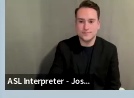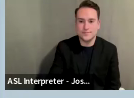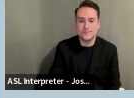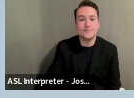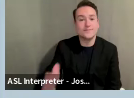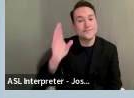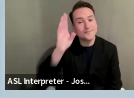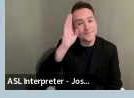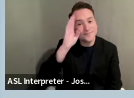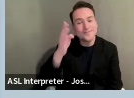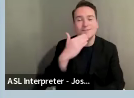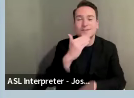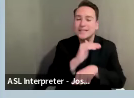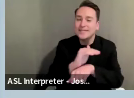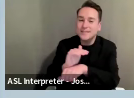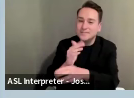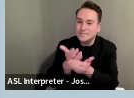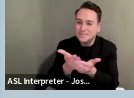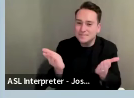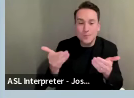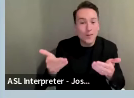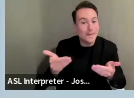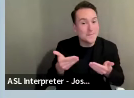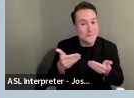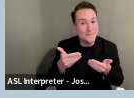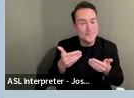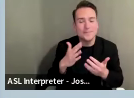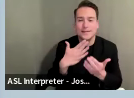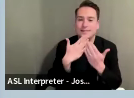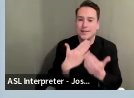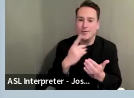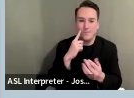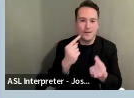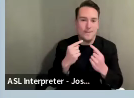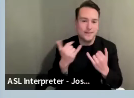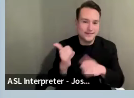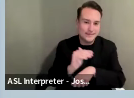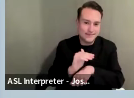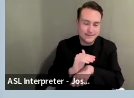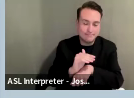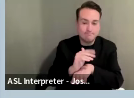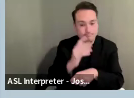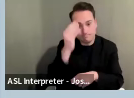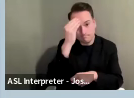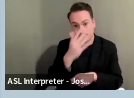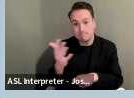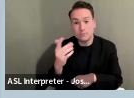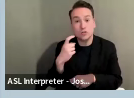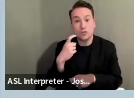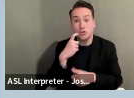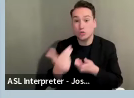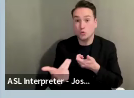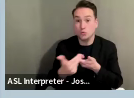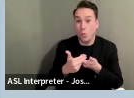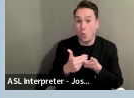Good evening, everyone, and welcome. Thank you for coming this evening. For those of you who have just joined